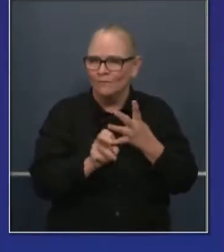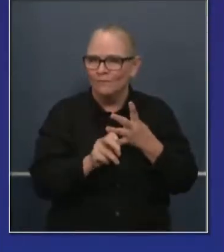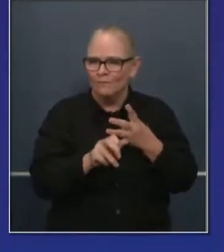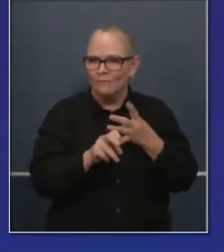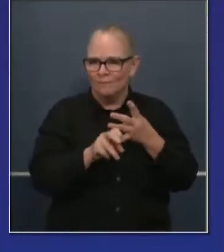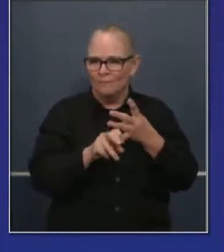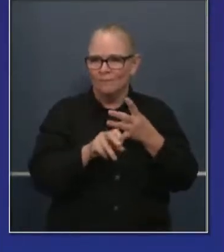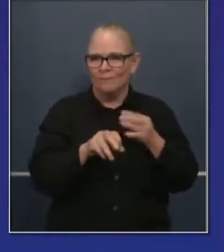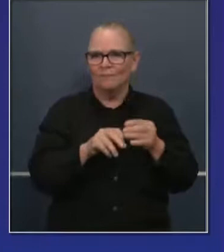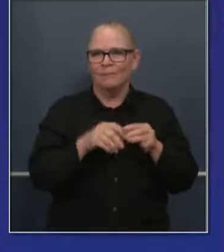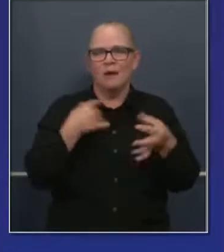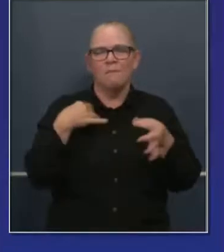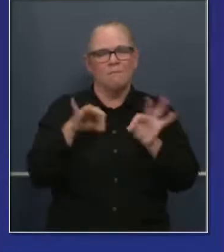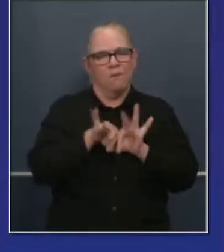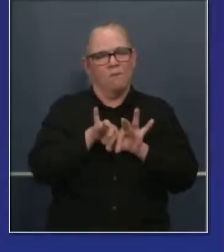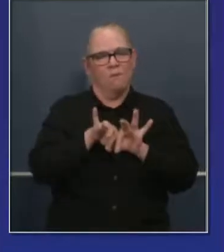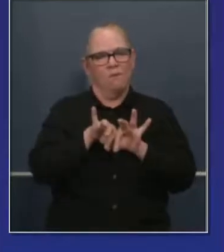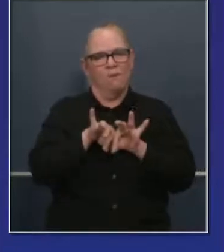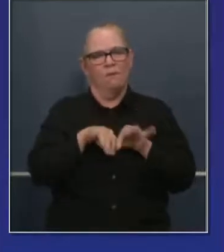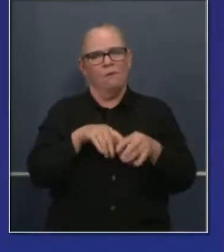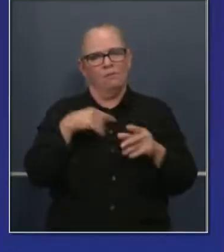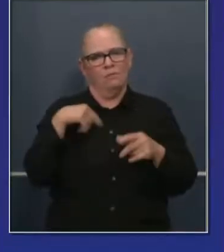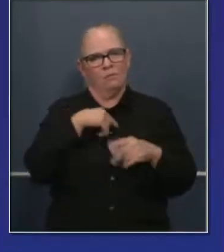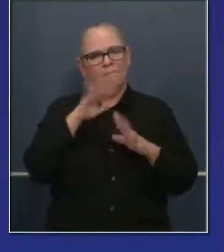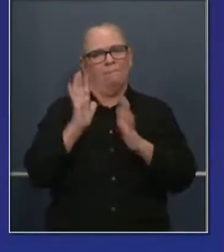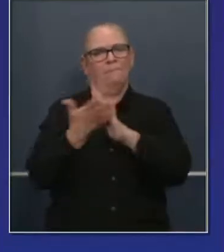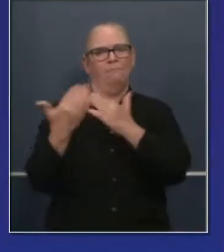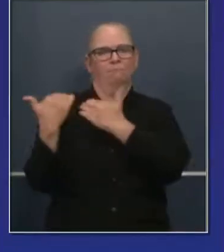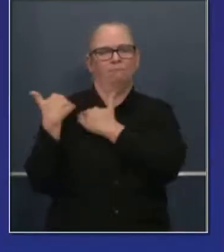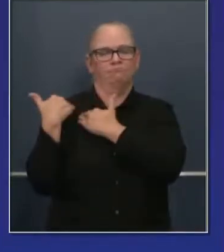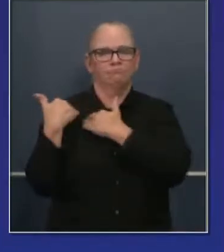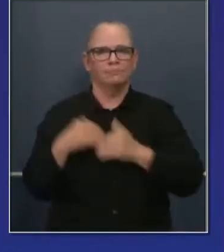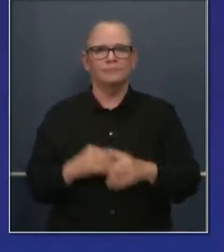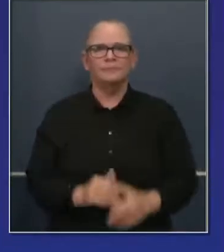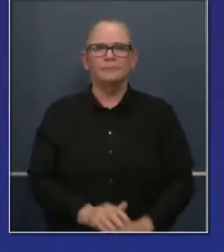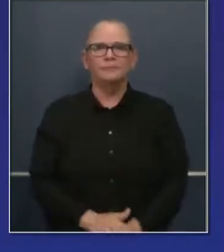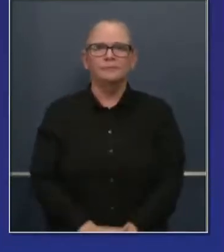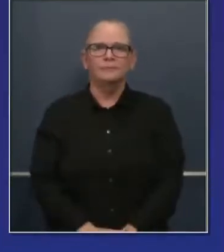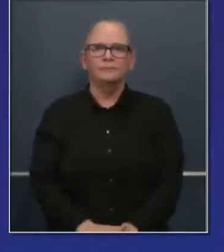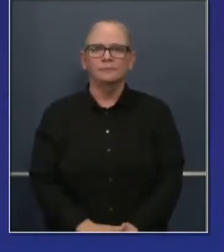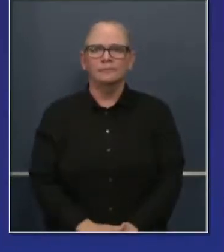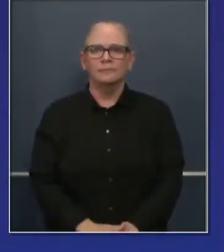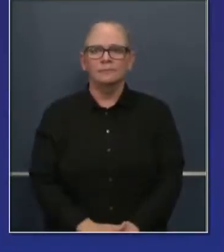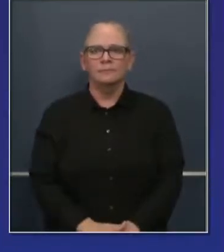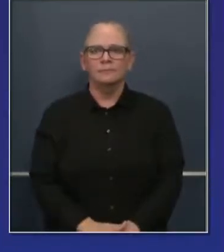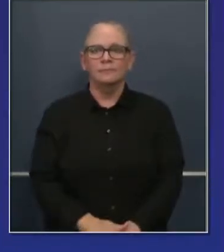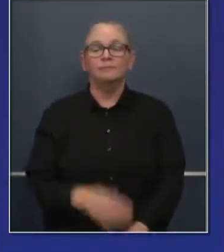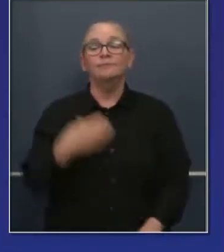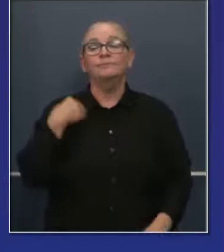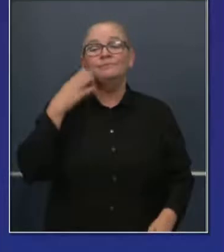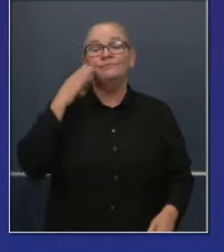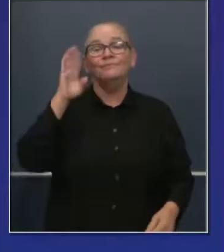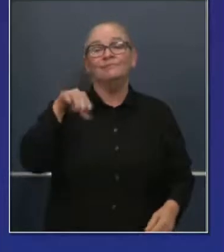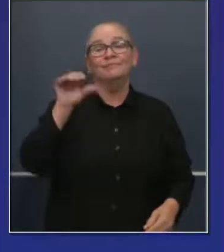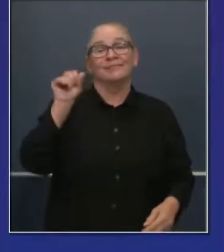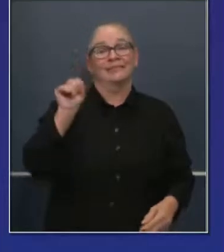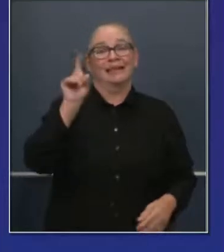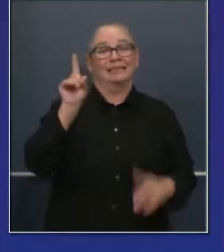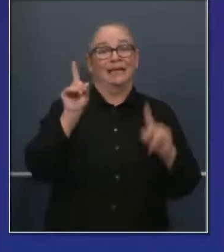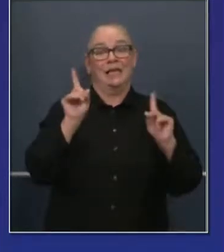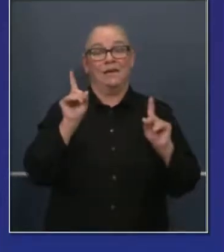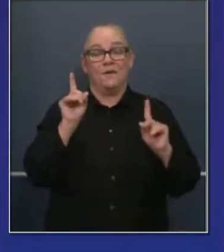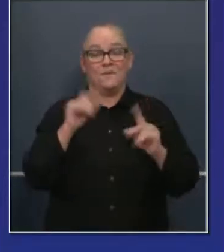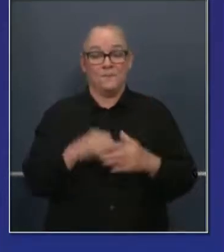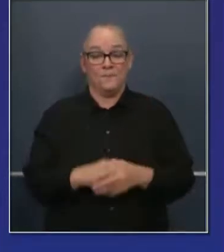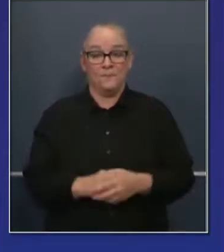accountability that we expect. I know that there was a great deal of conversation about San Diego County, large county that